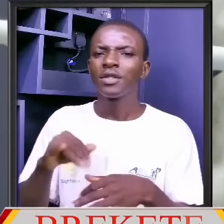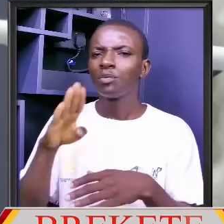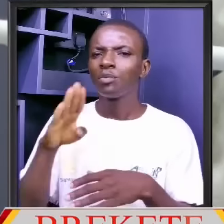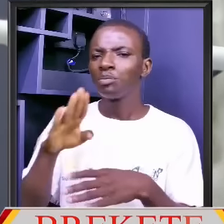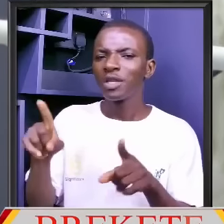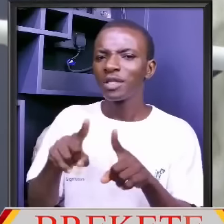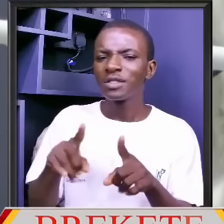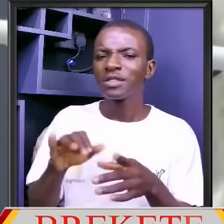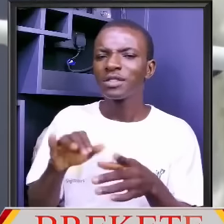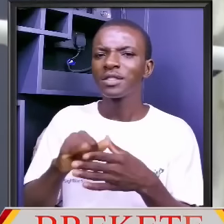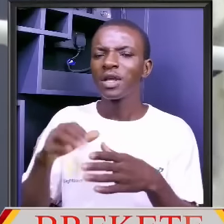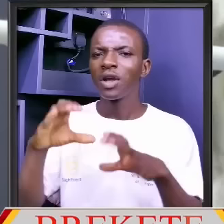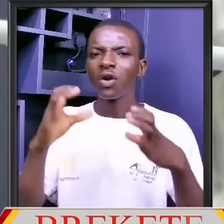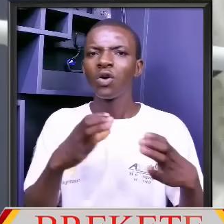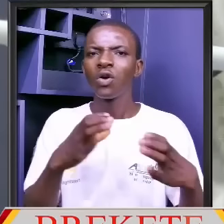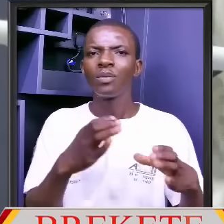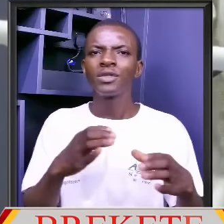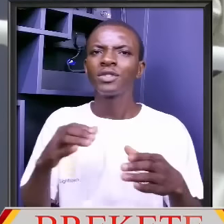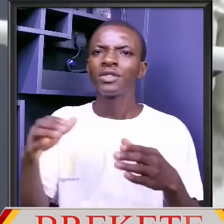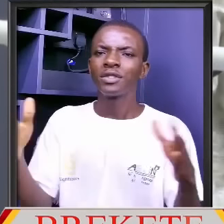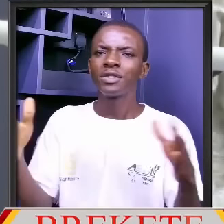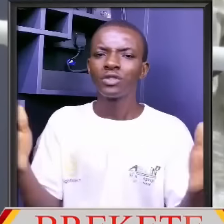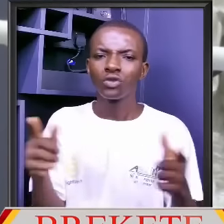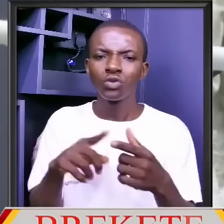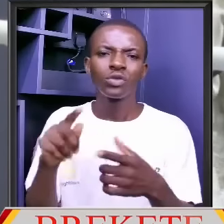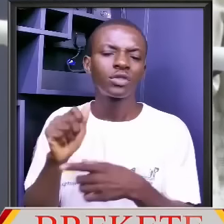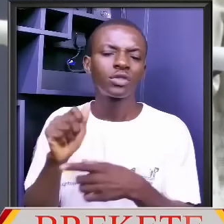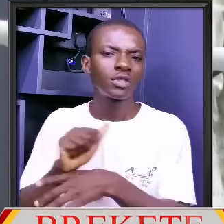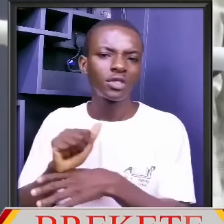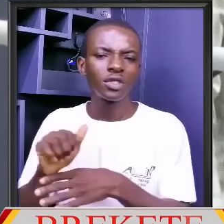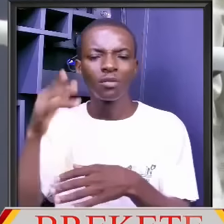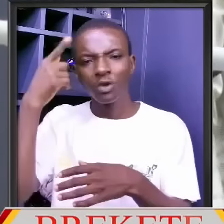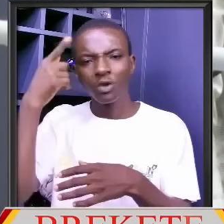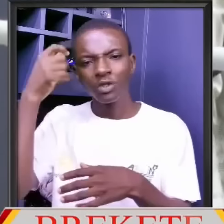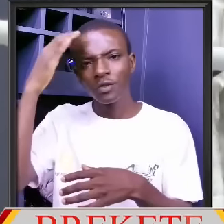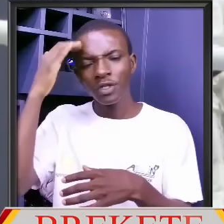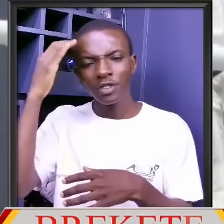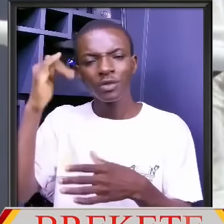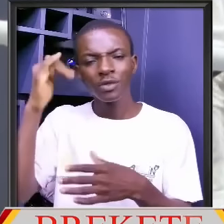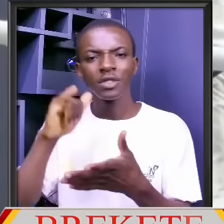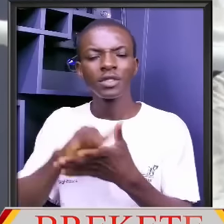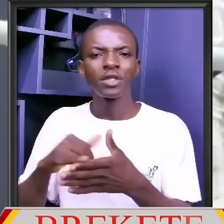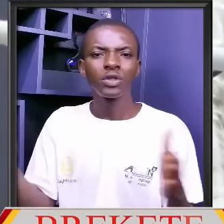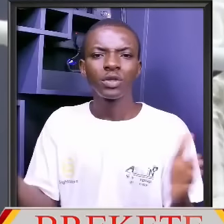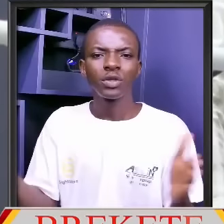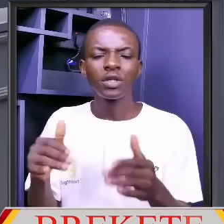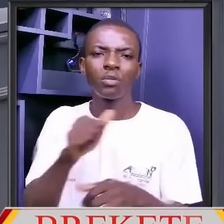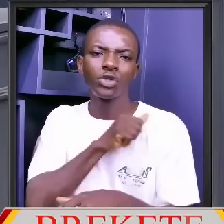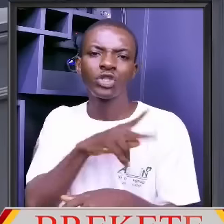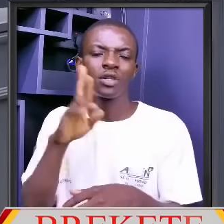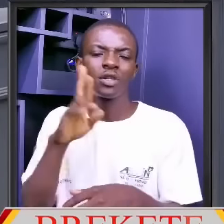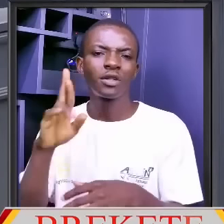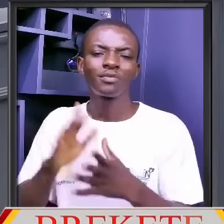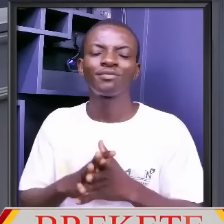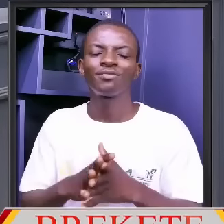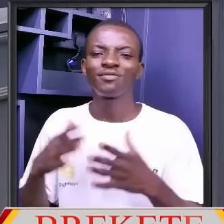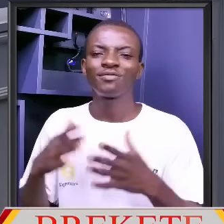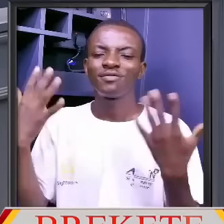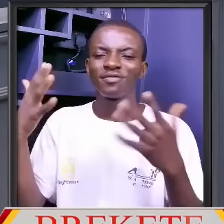go be like, say, na community gather train and because of the experience where you don't gather. Make we appreciate her,